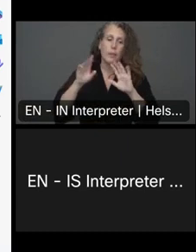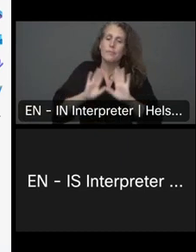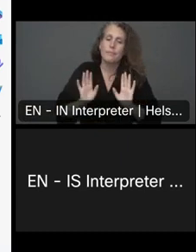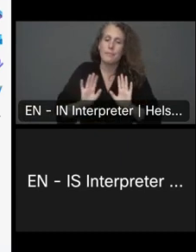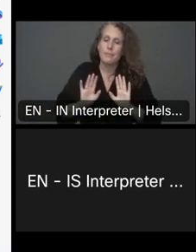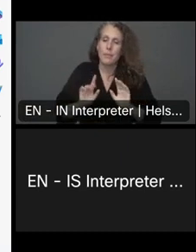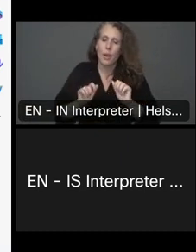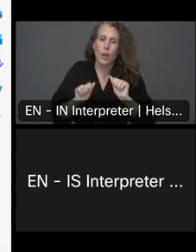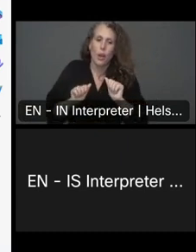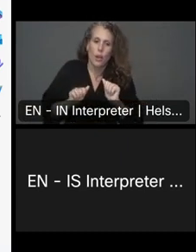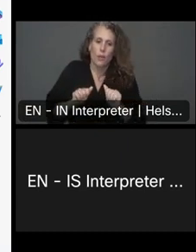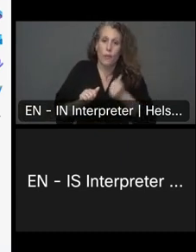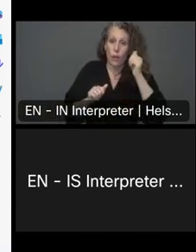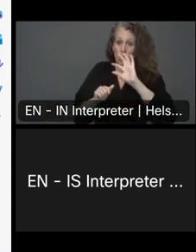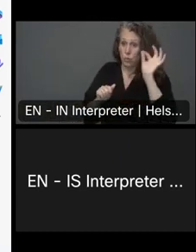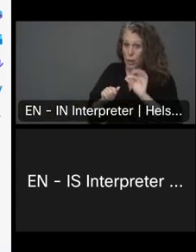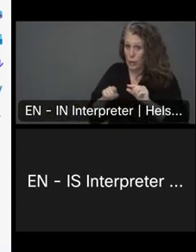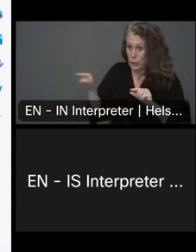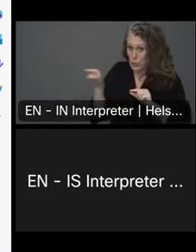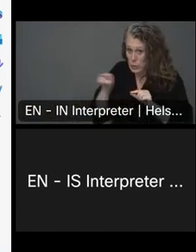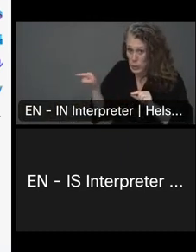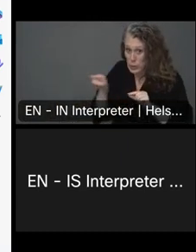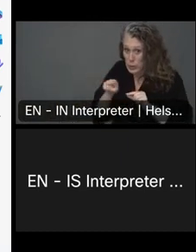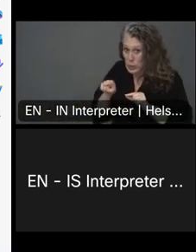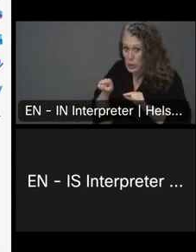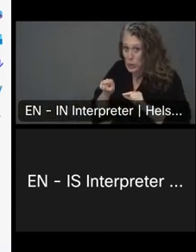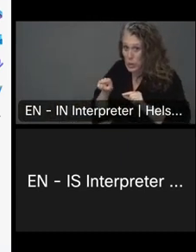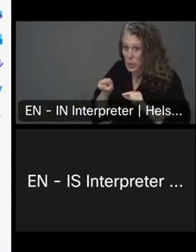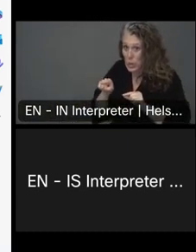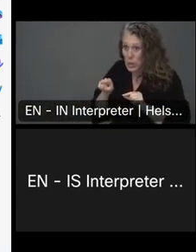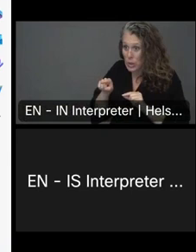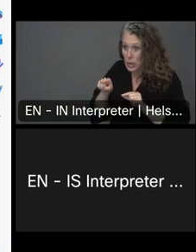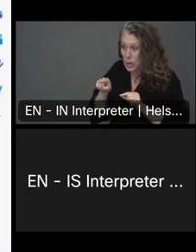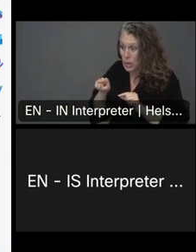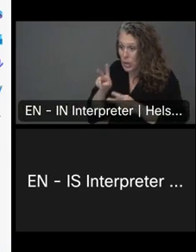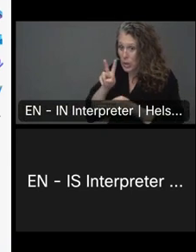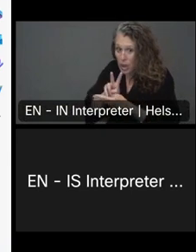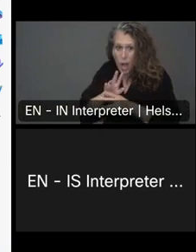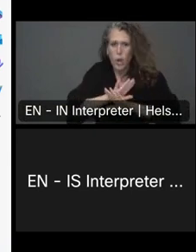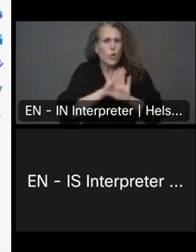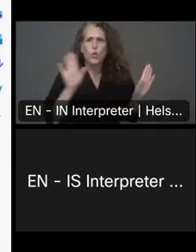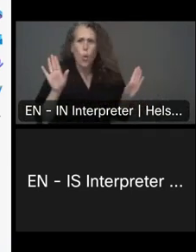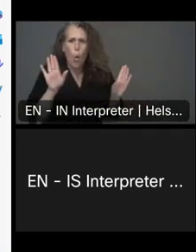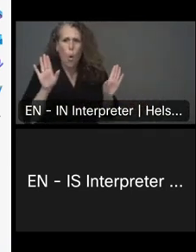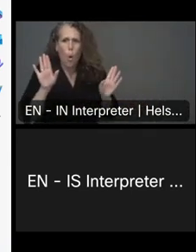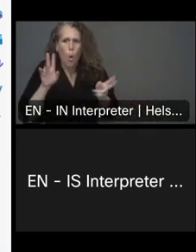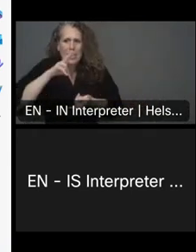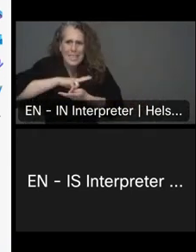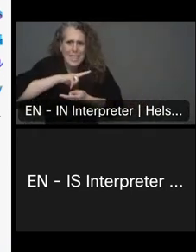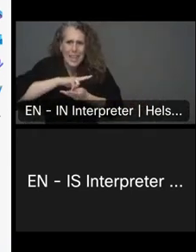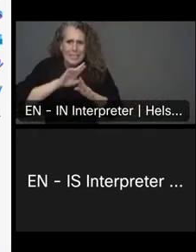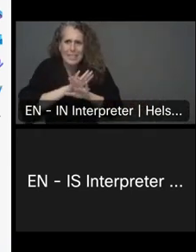what they're asking about, but these end up meaning exactly the same thing. We didn't hook up, and we